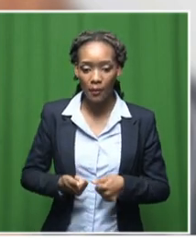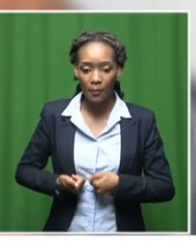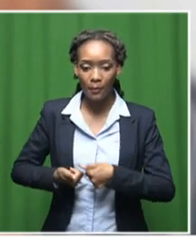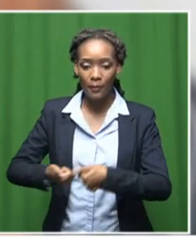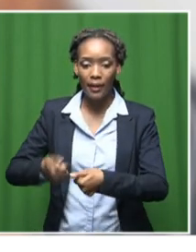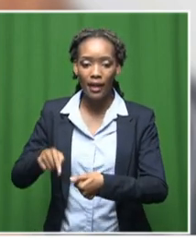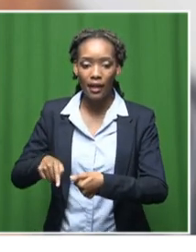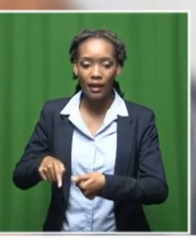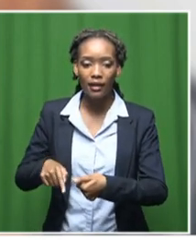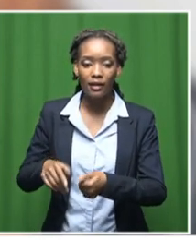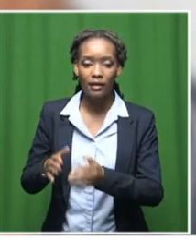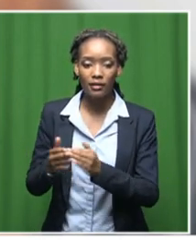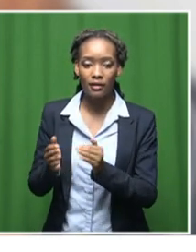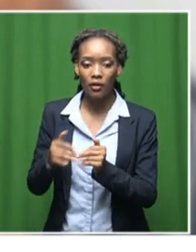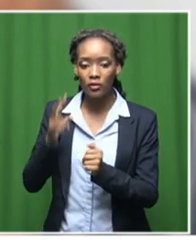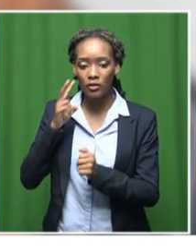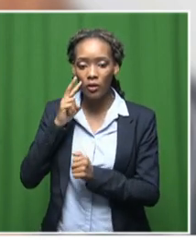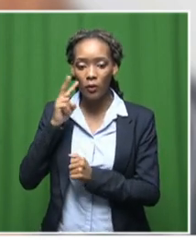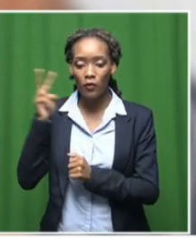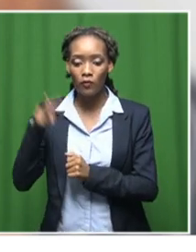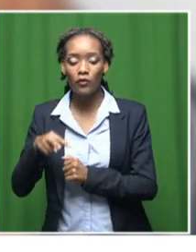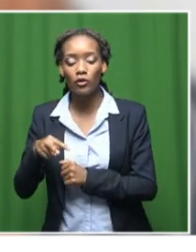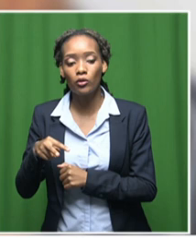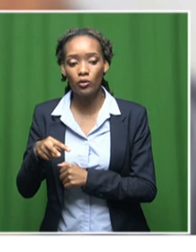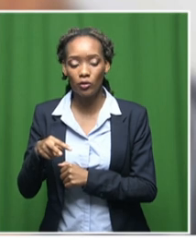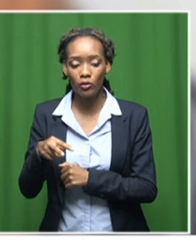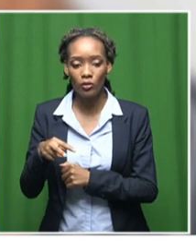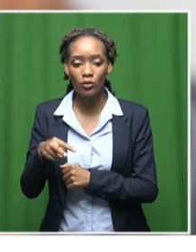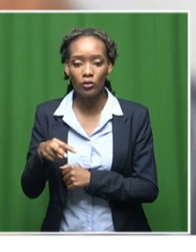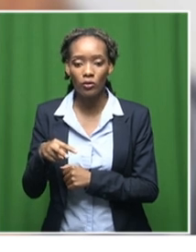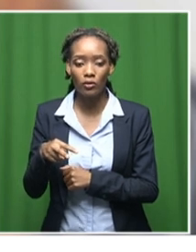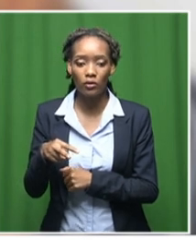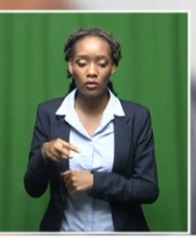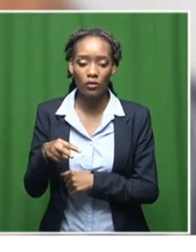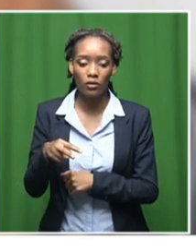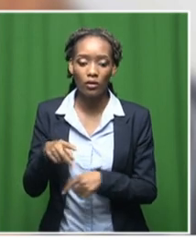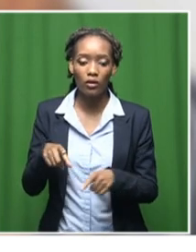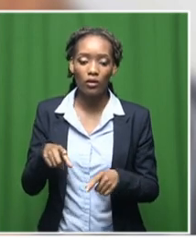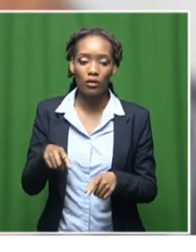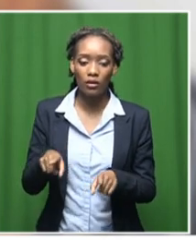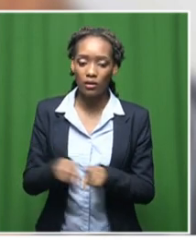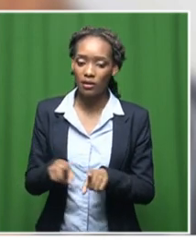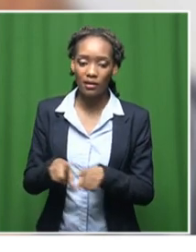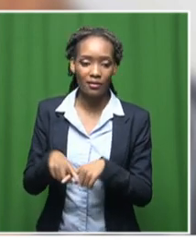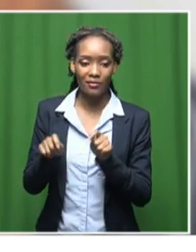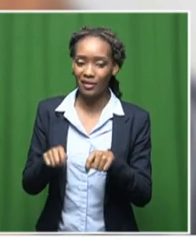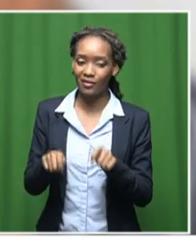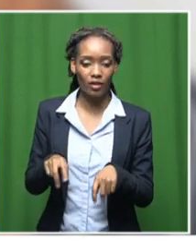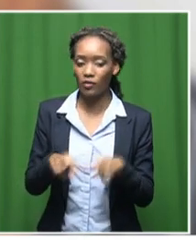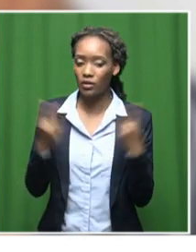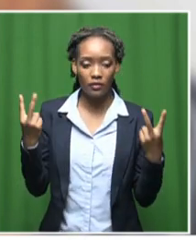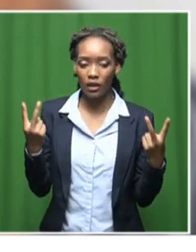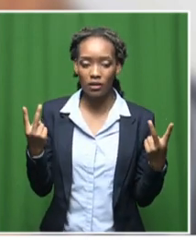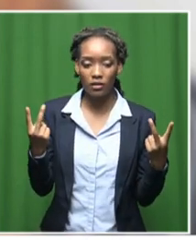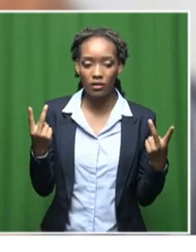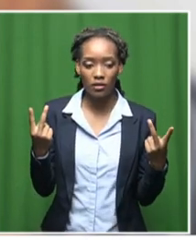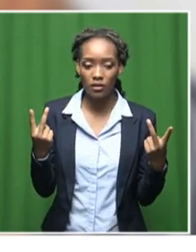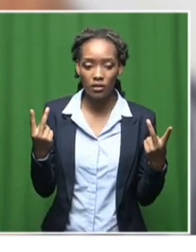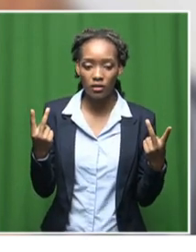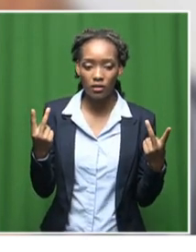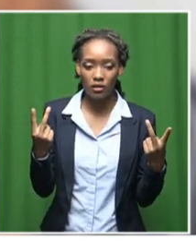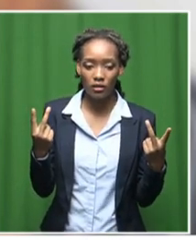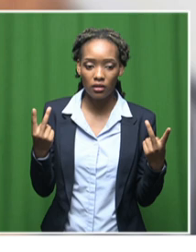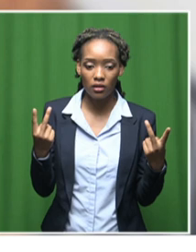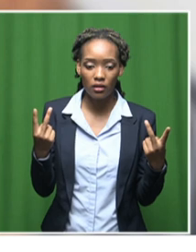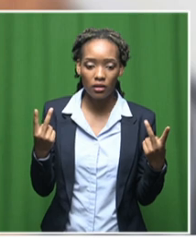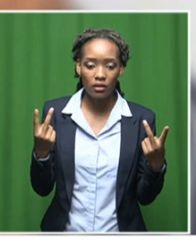and performance and level that you need to do it. Because it's not an audience like in Cape Town with Baxter or in any kind of other